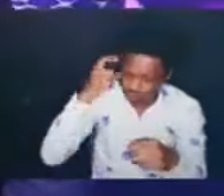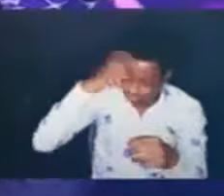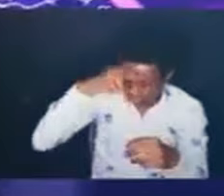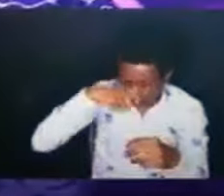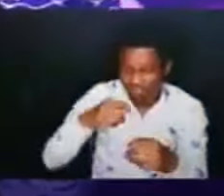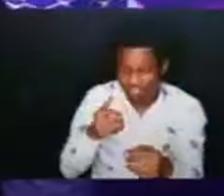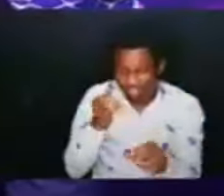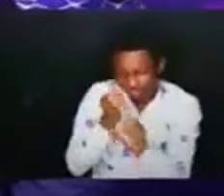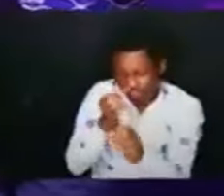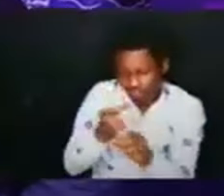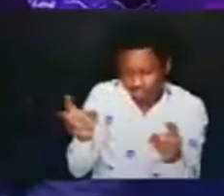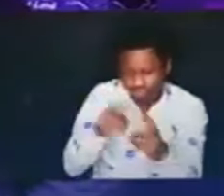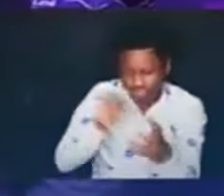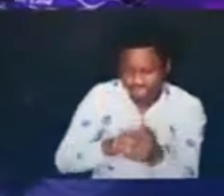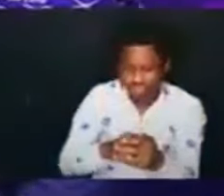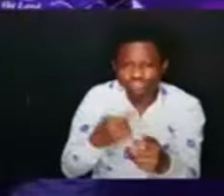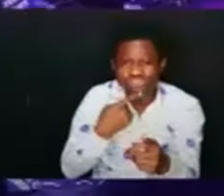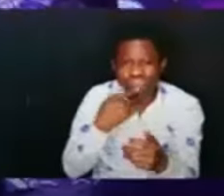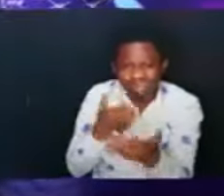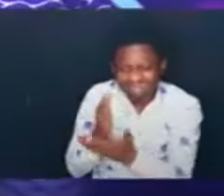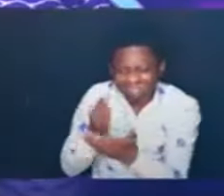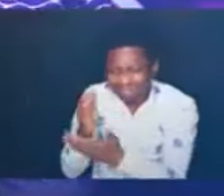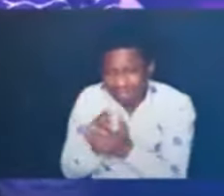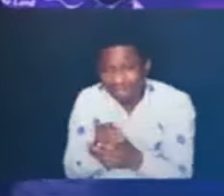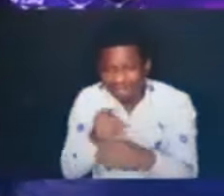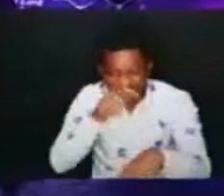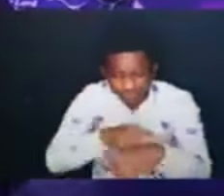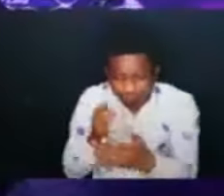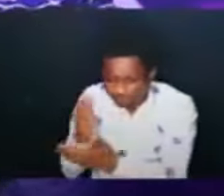They can mesmerize your life.